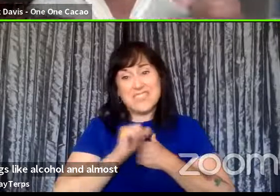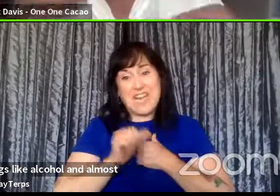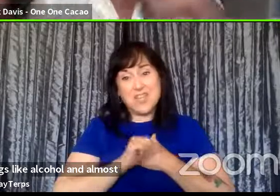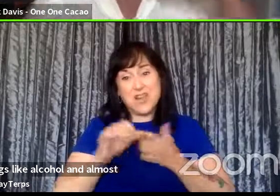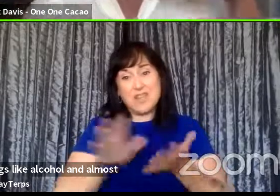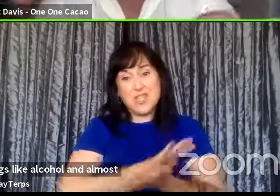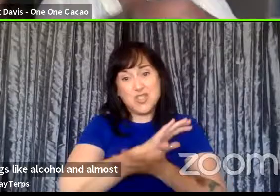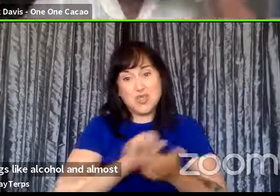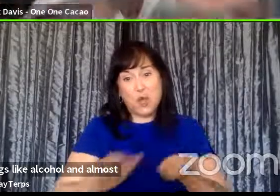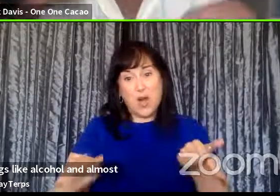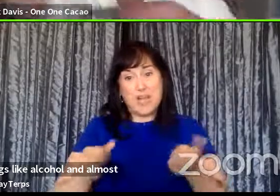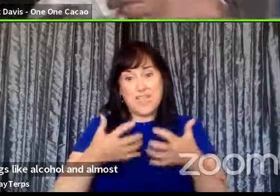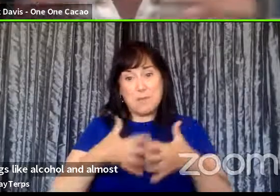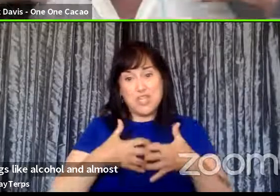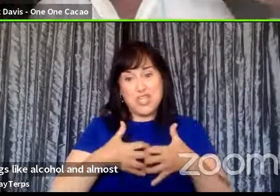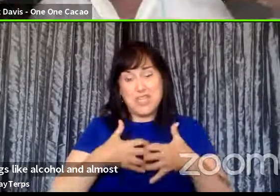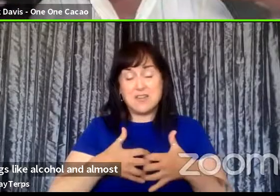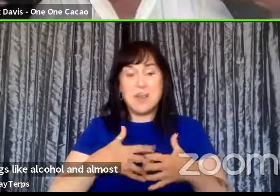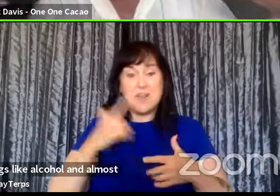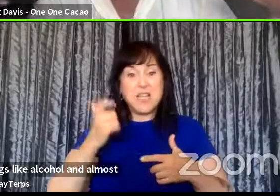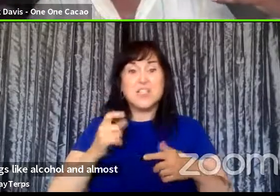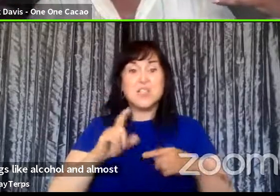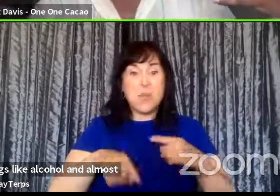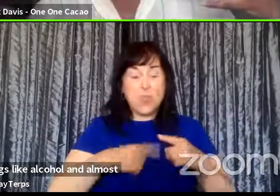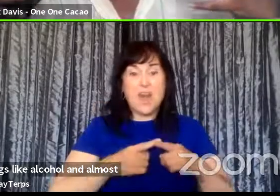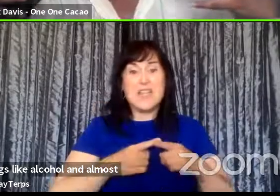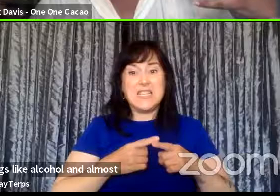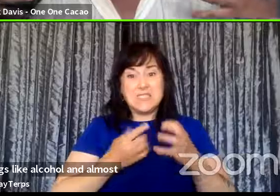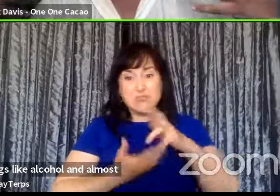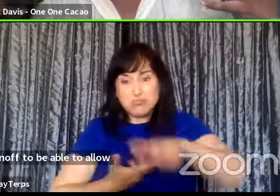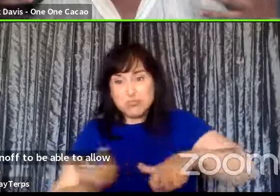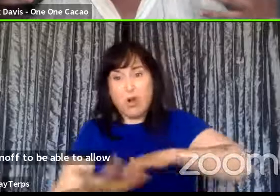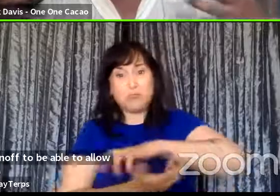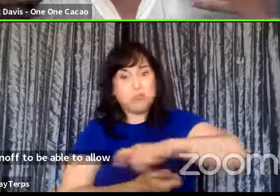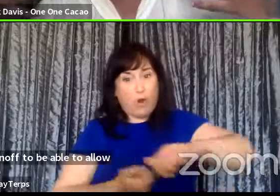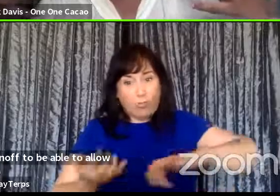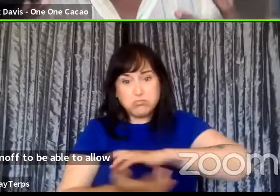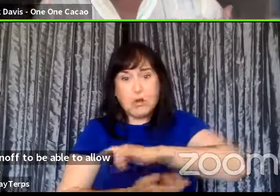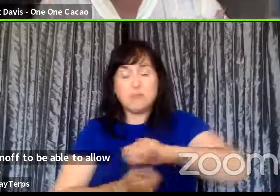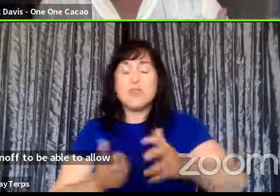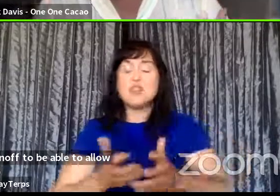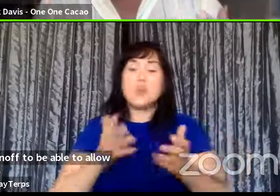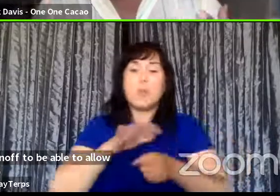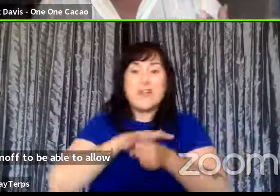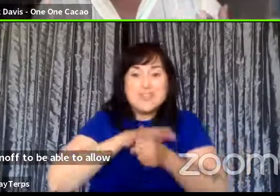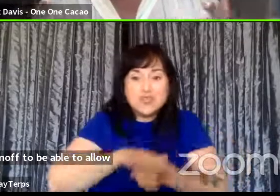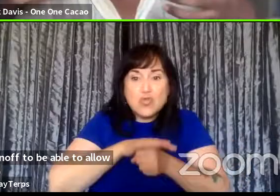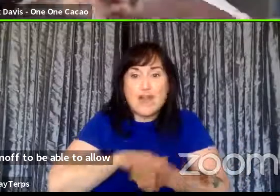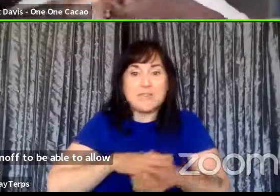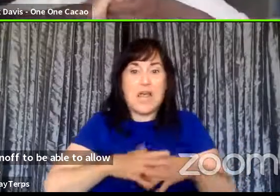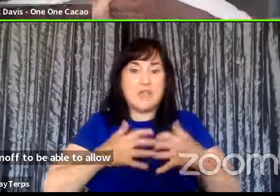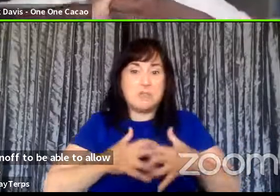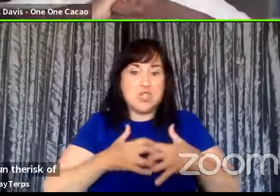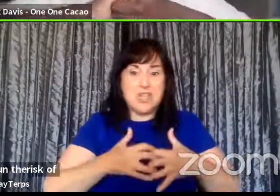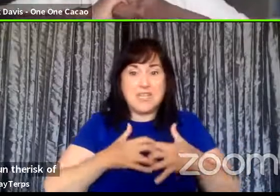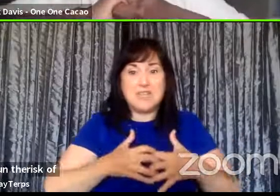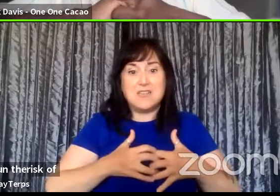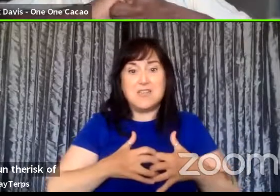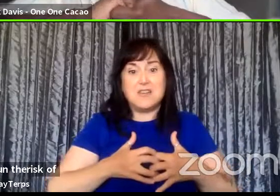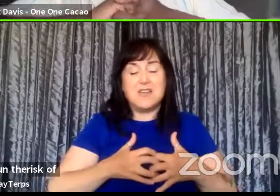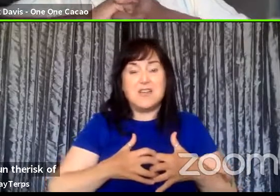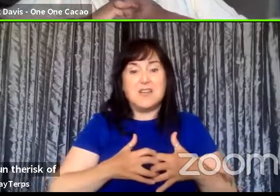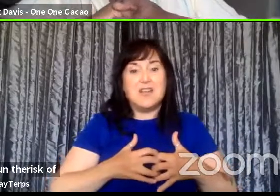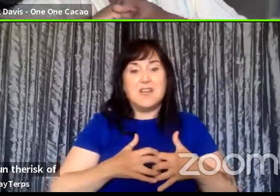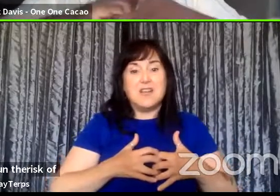because as it's going around in the machines, it's literally, it's putting so much stress on them because it's just stopping the